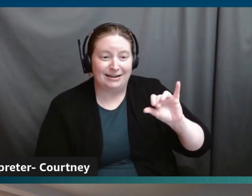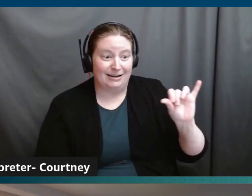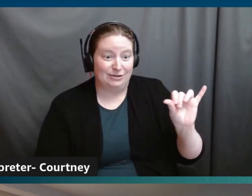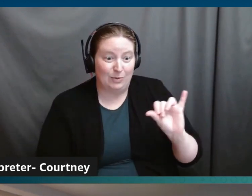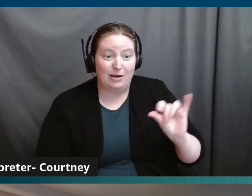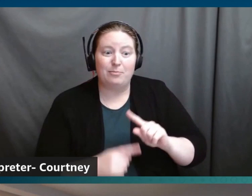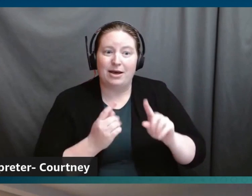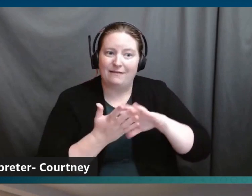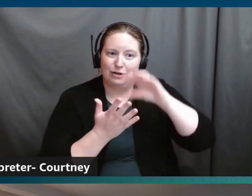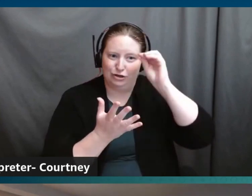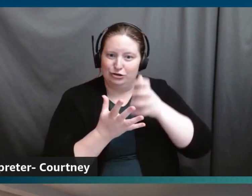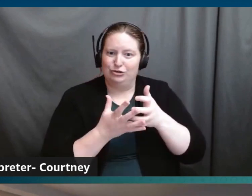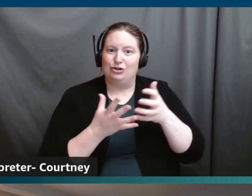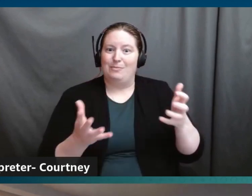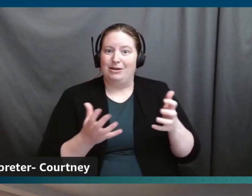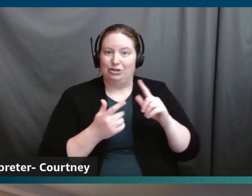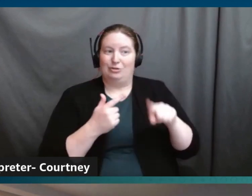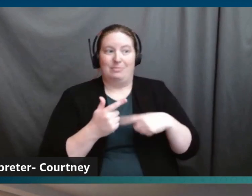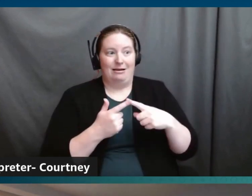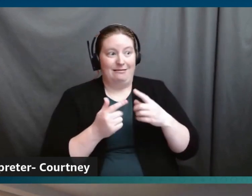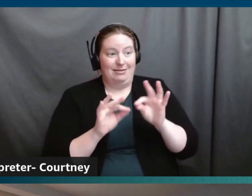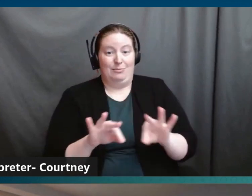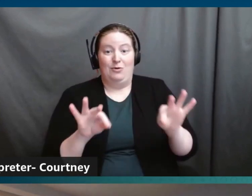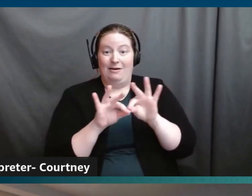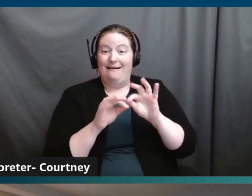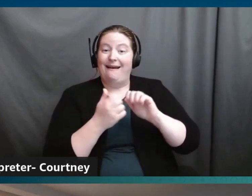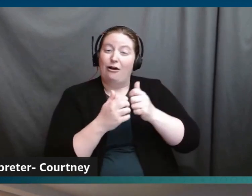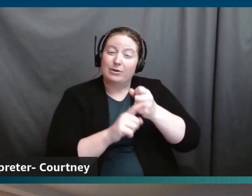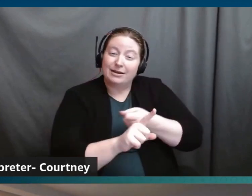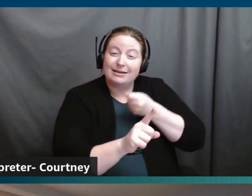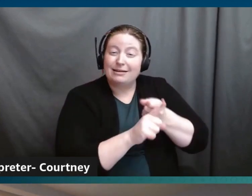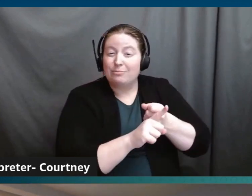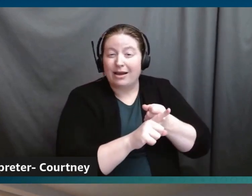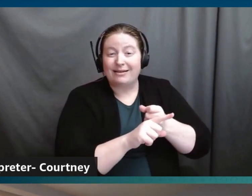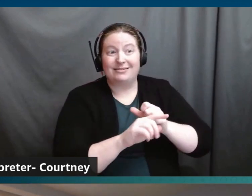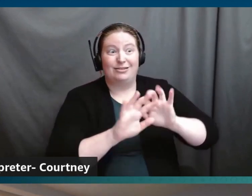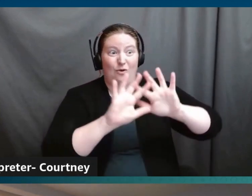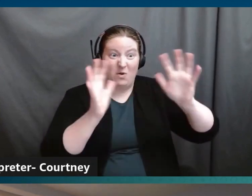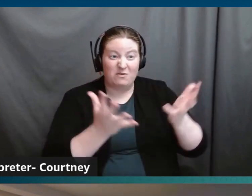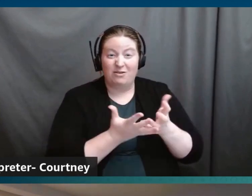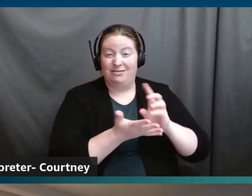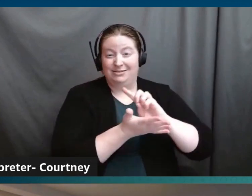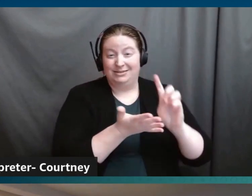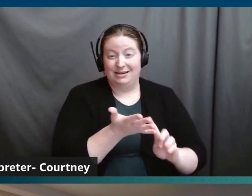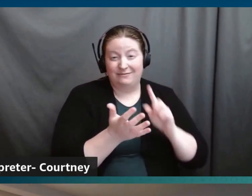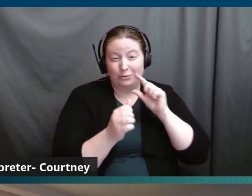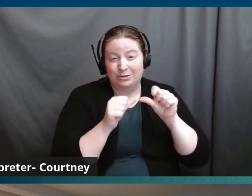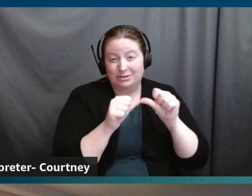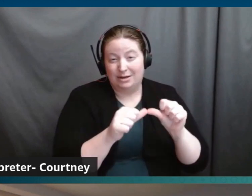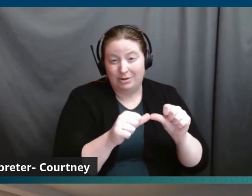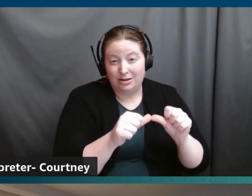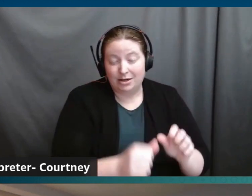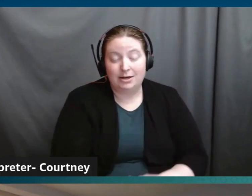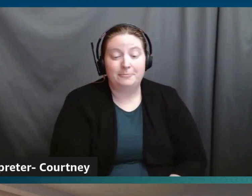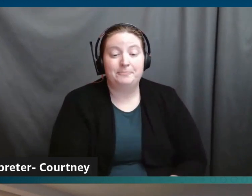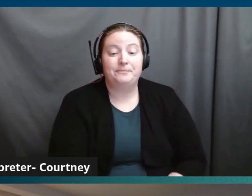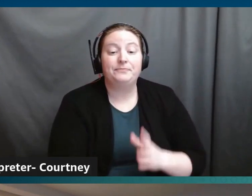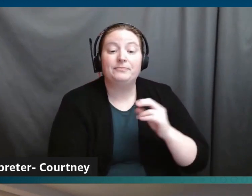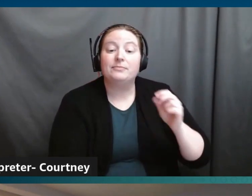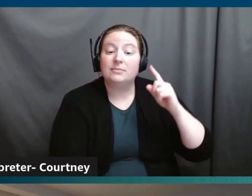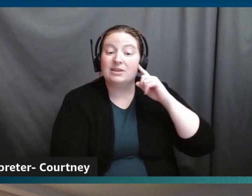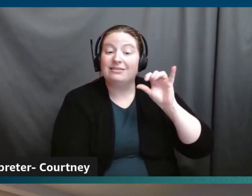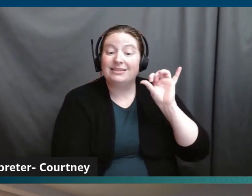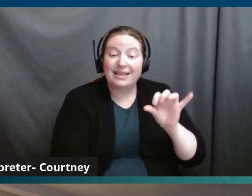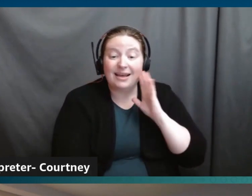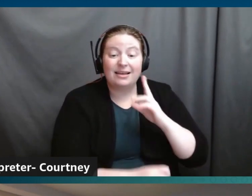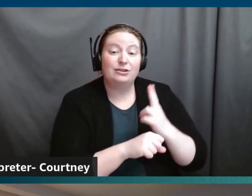how blockchain can also really impact the overall design of the sustainability effect. And here, hearing that and also kind of the overall usage